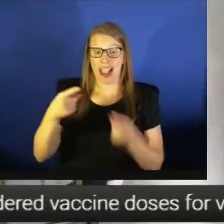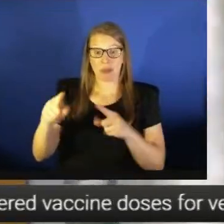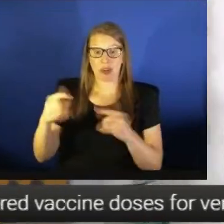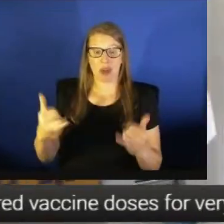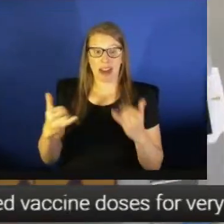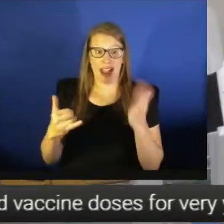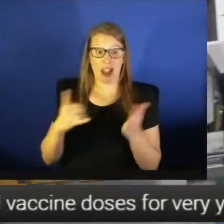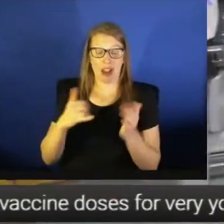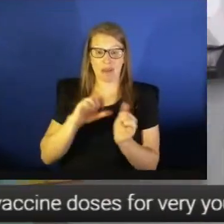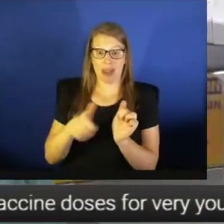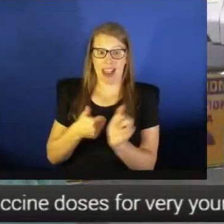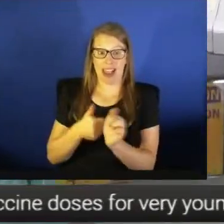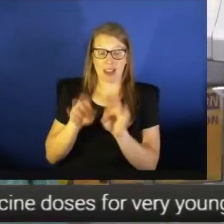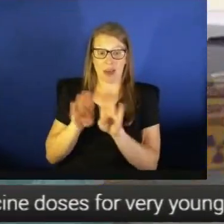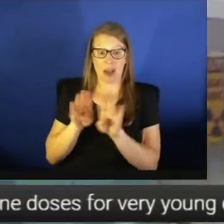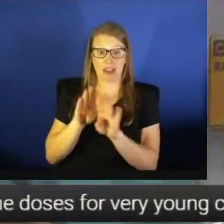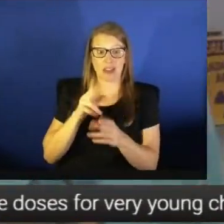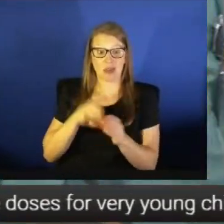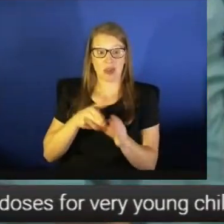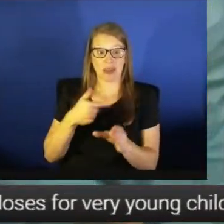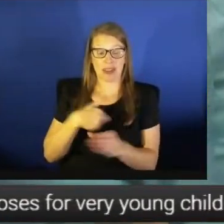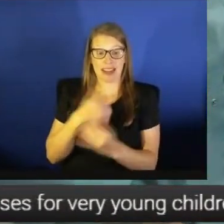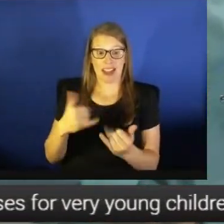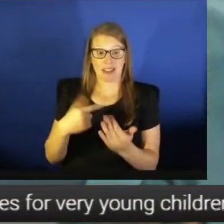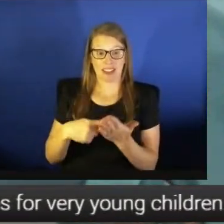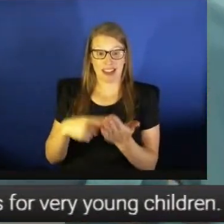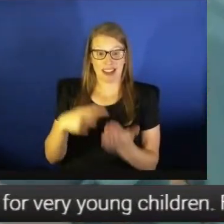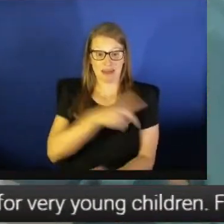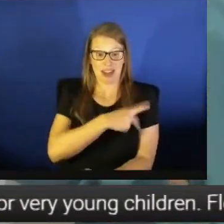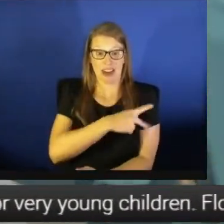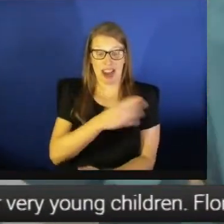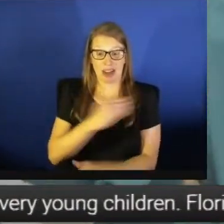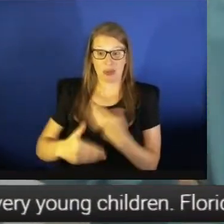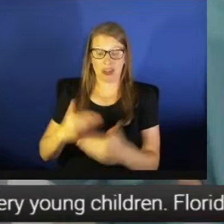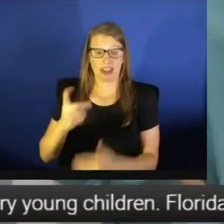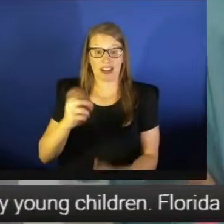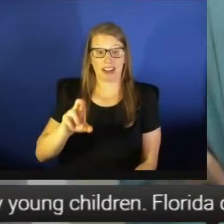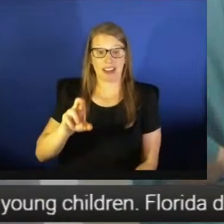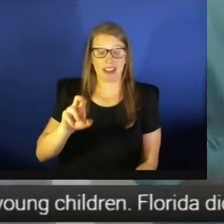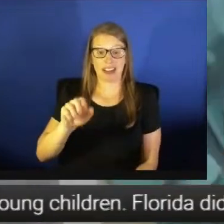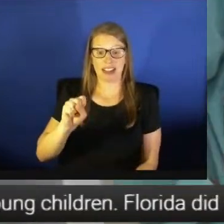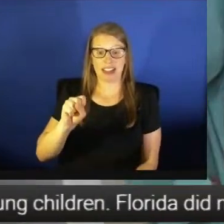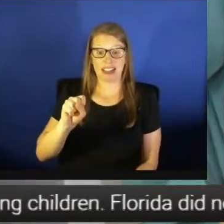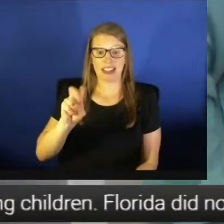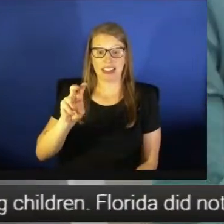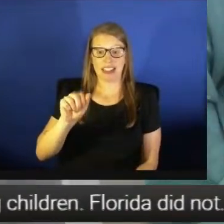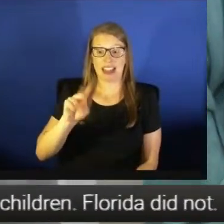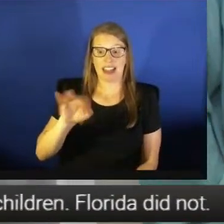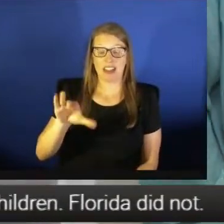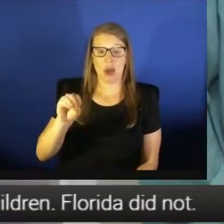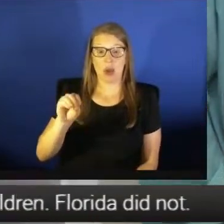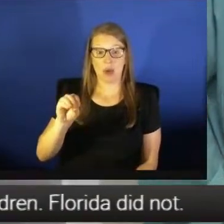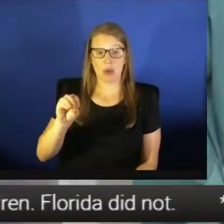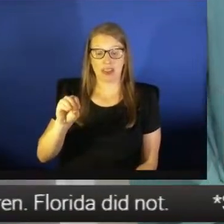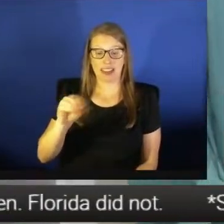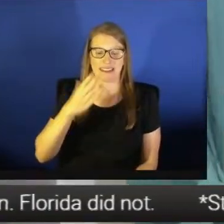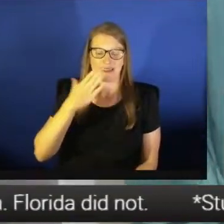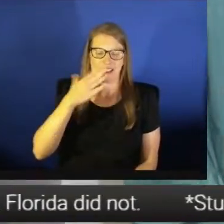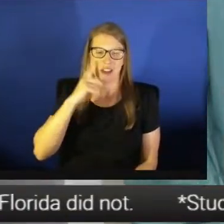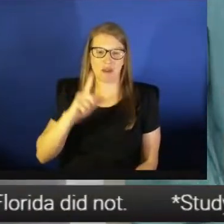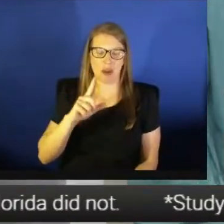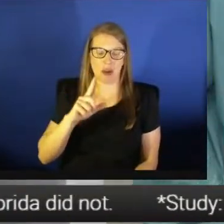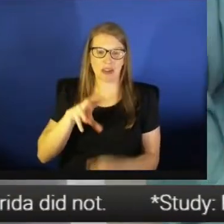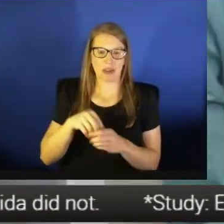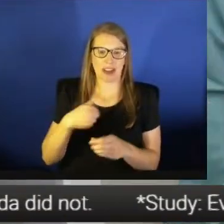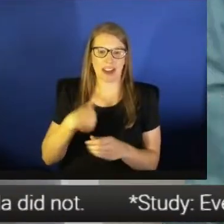these walls. And joining me now to talk about the patient and the procedure is Dr. Savio, Dr. Carolyn Savio. Thank you so much for being here. You work